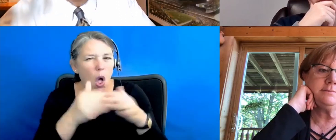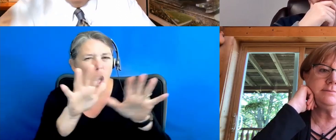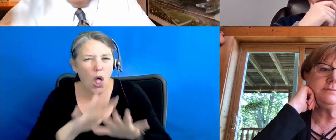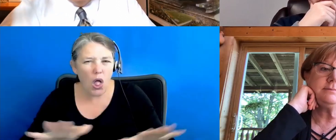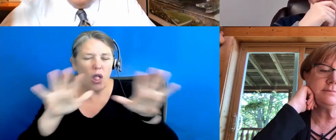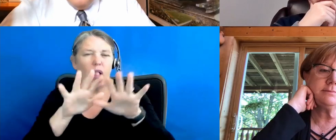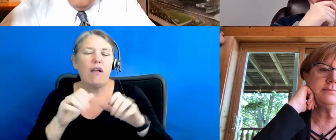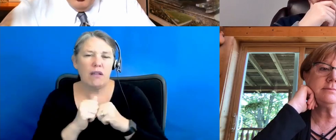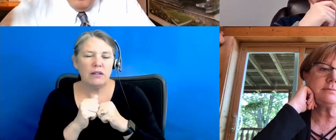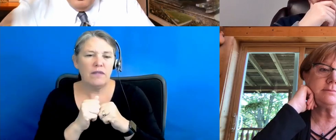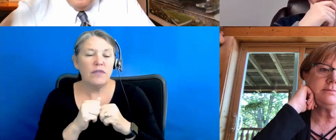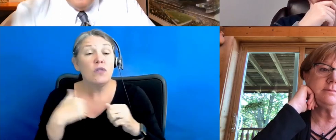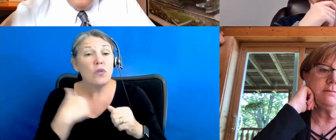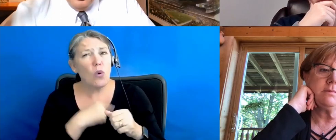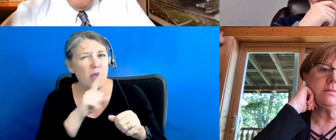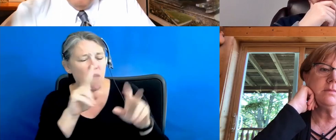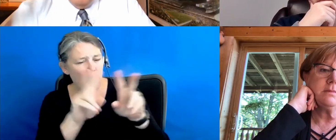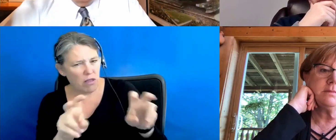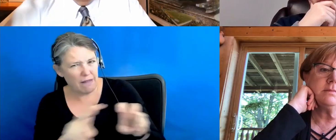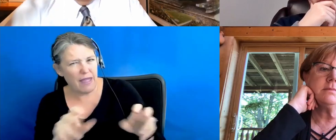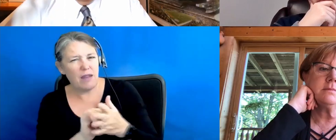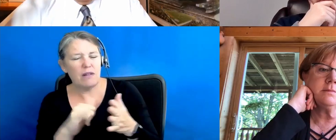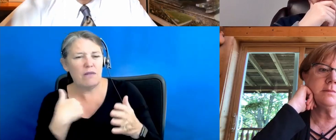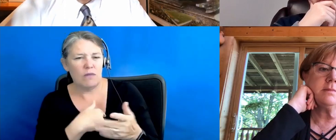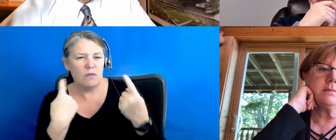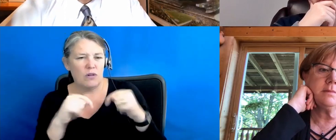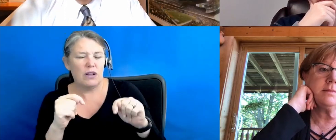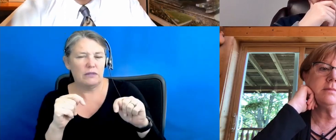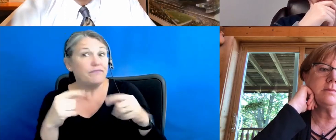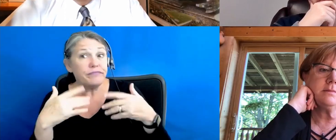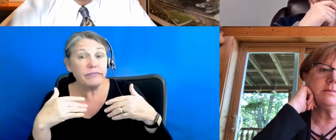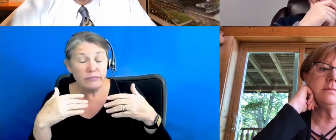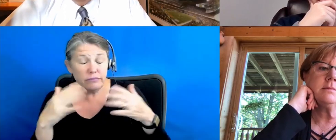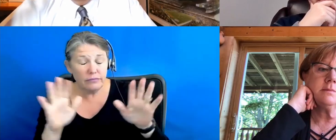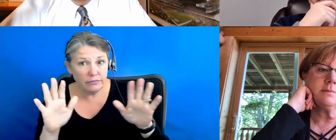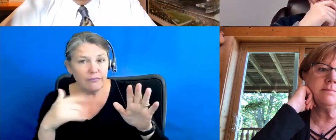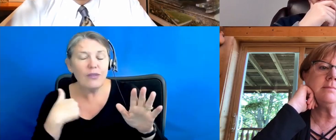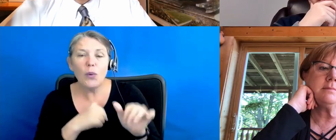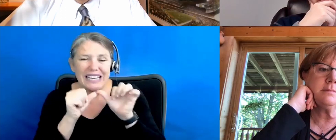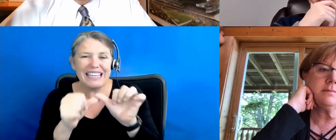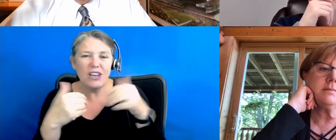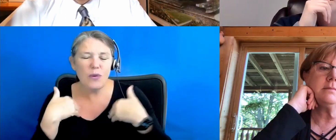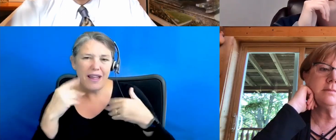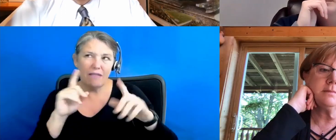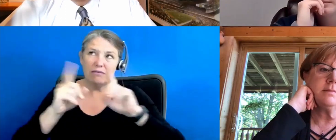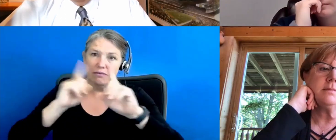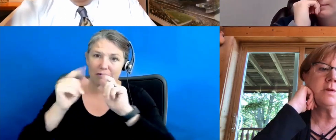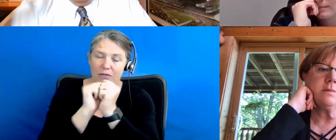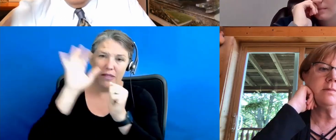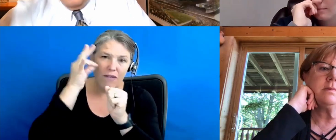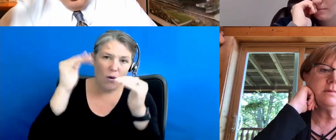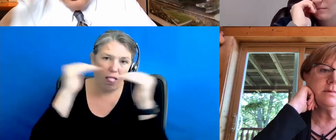So we're looking at that, and we continue to have conversations with our federal partners on addressing those issues,